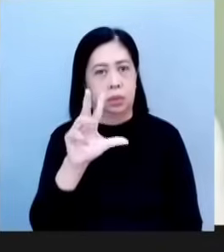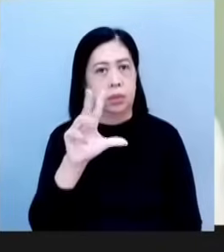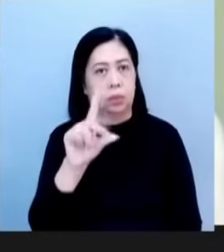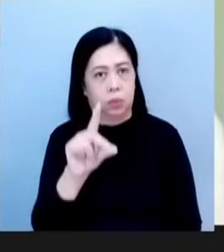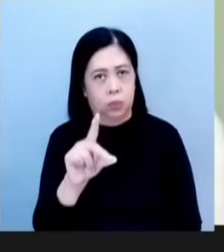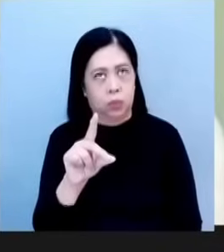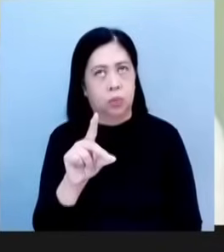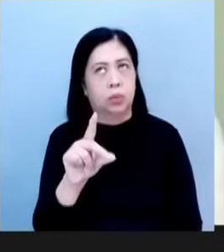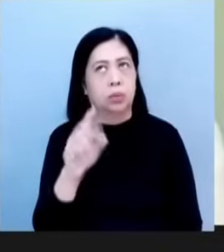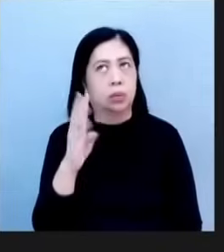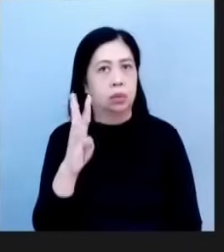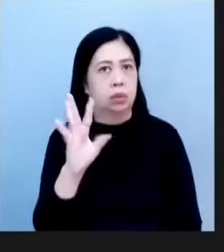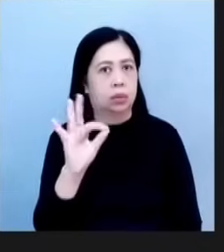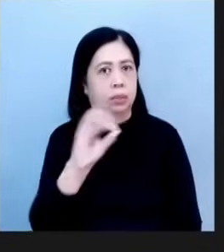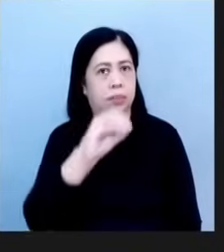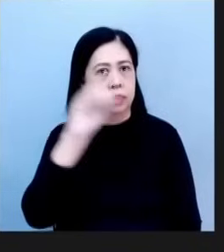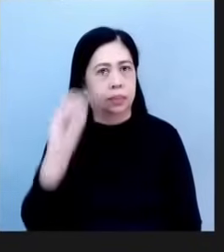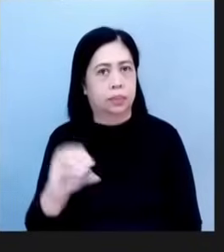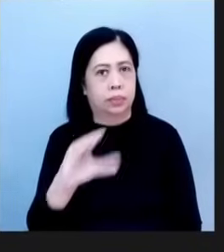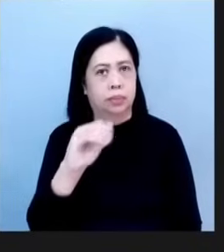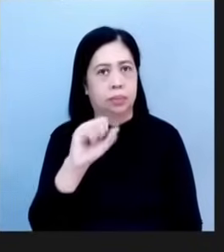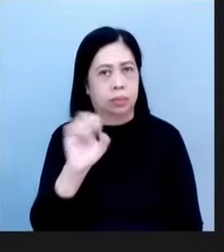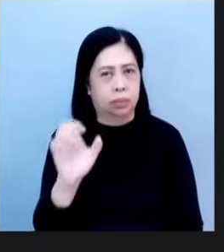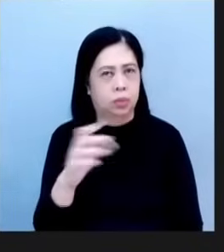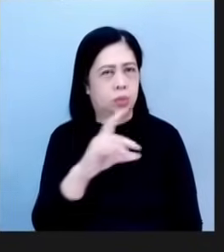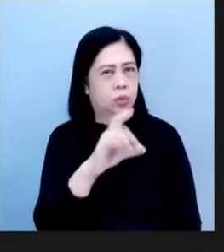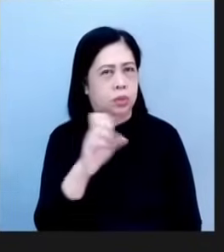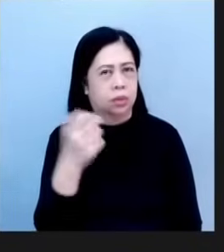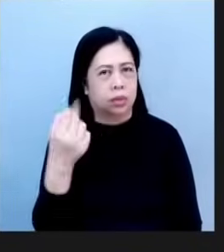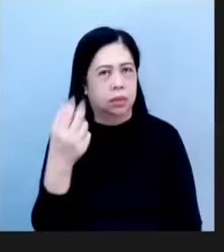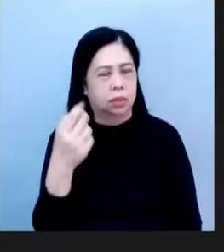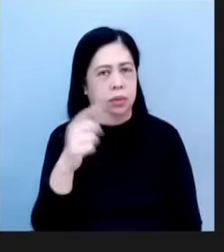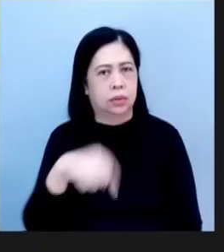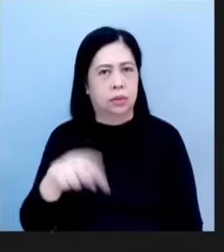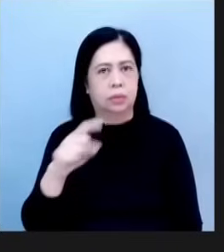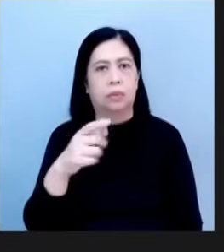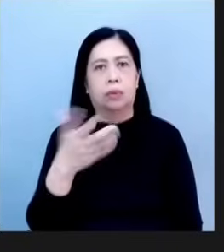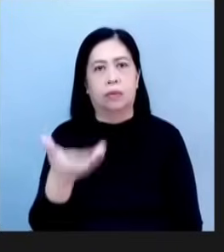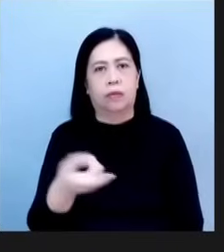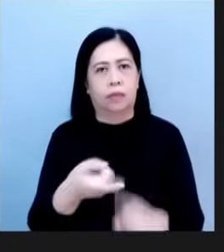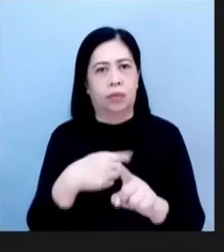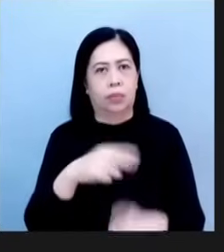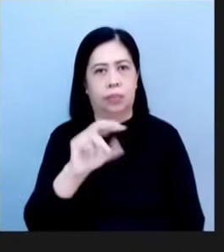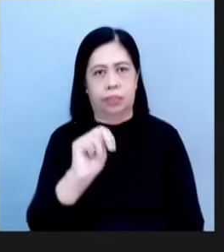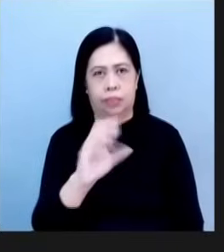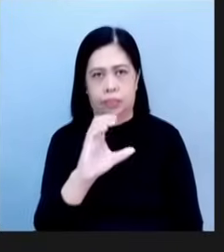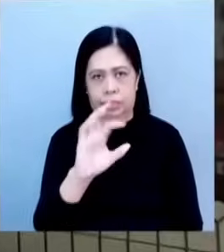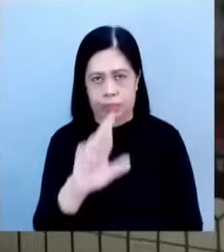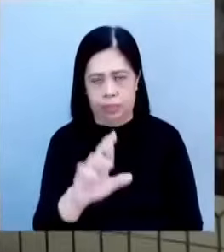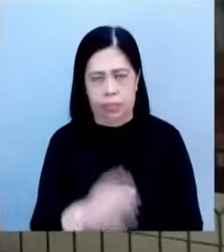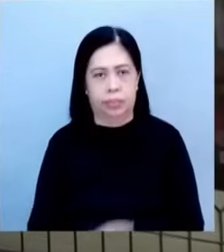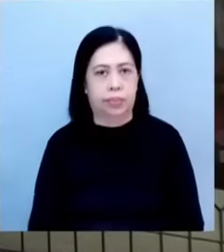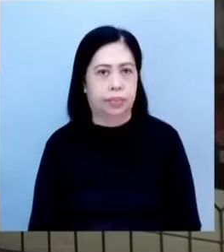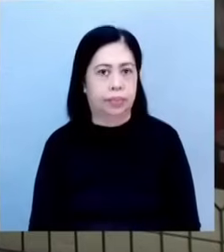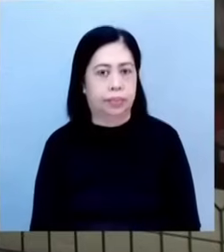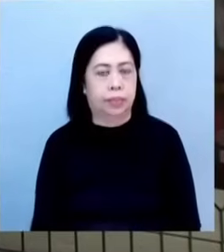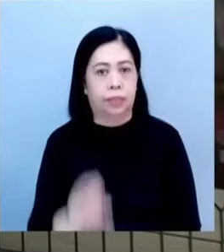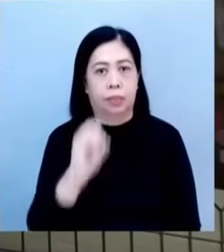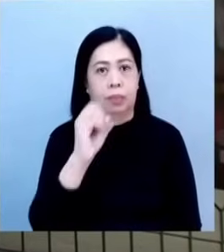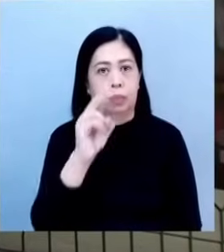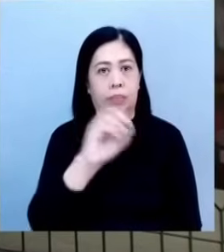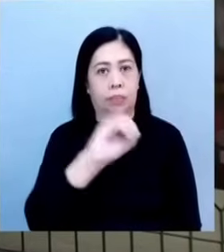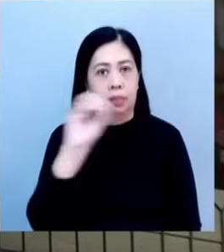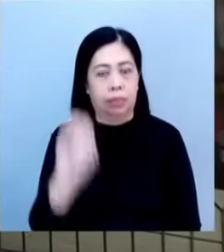with 49% of the cases, or 113, coming from the National Capital Region. 12% of the cases,